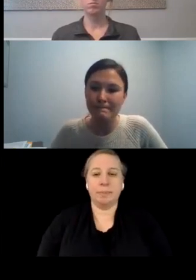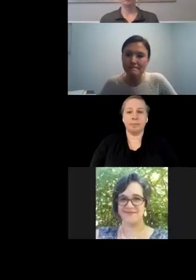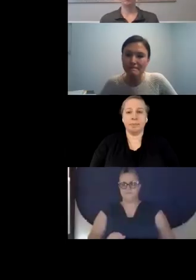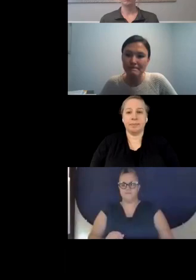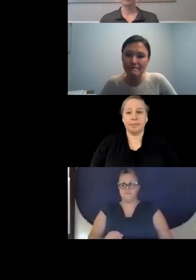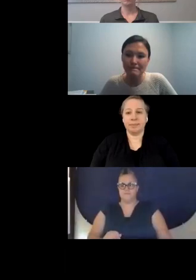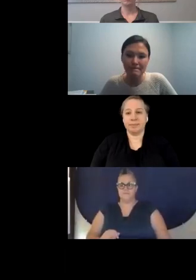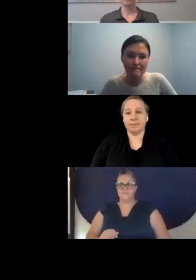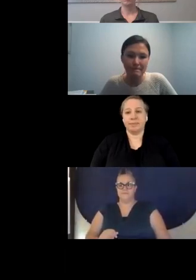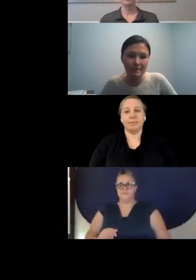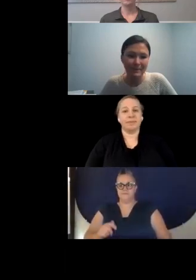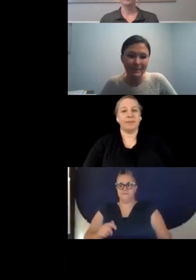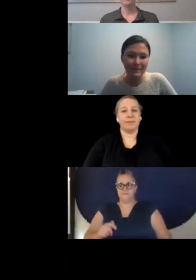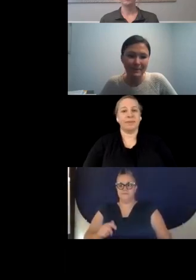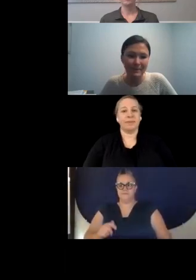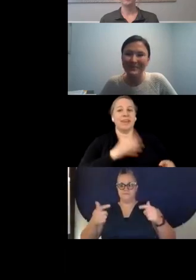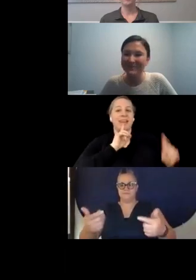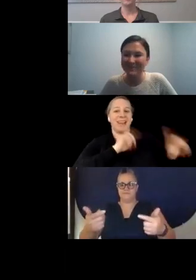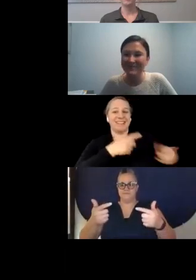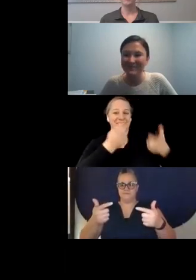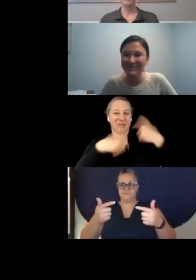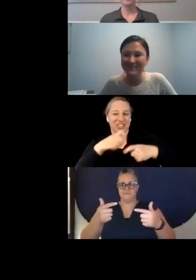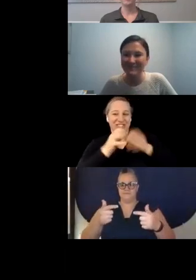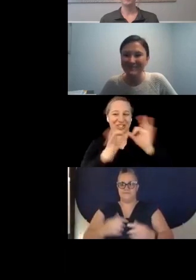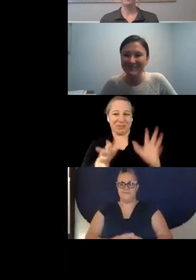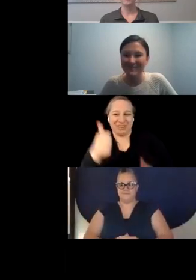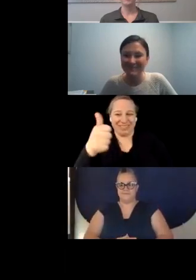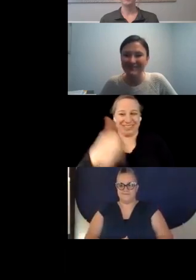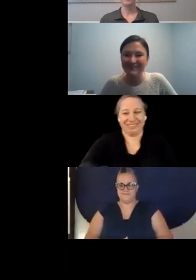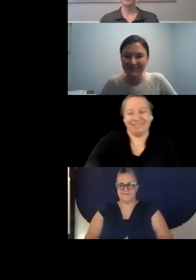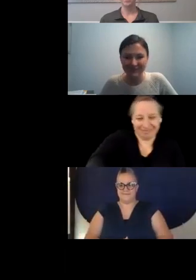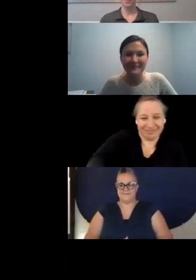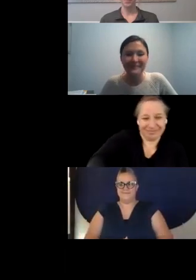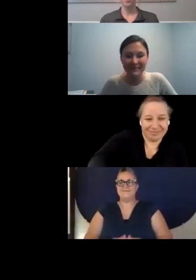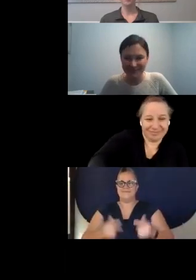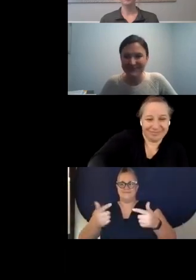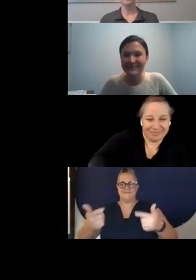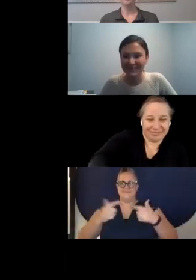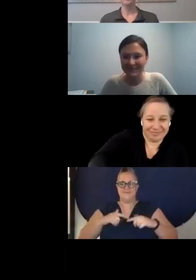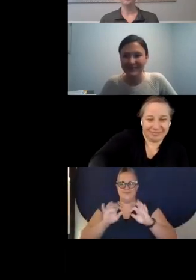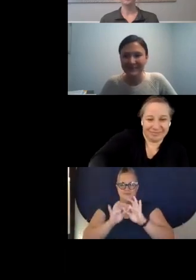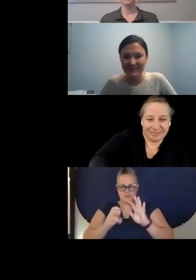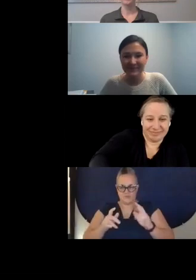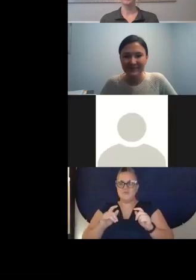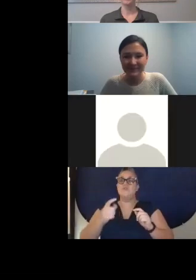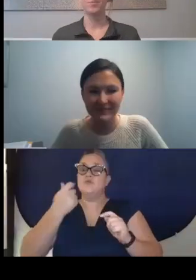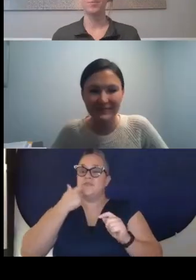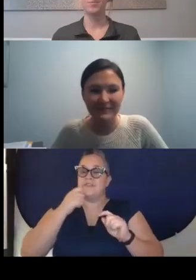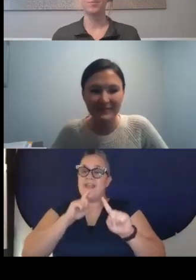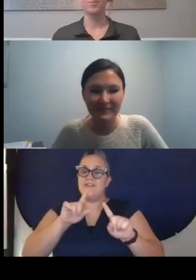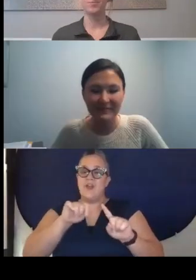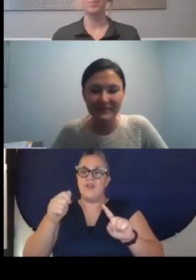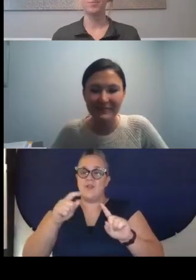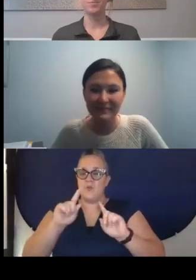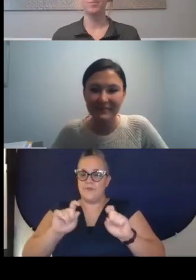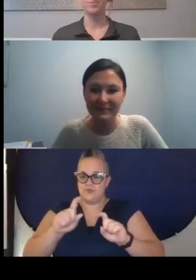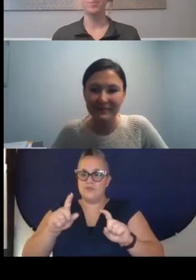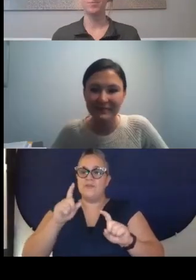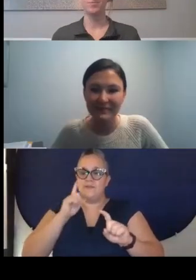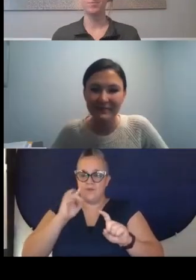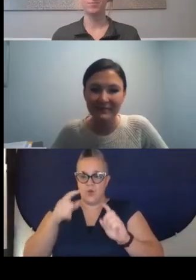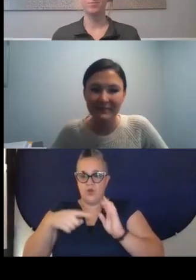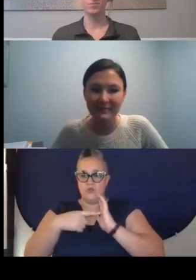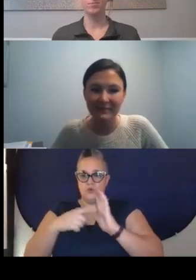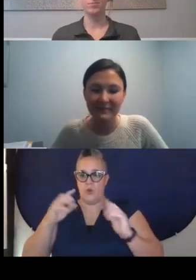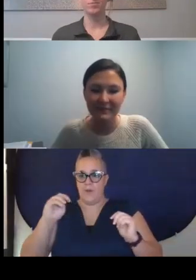You just answered another question about the work that were done in different areas. So, and on top of that, we had a question. You had shown the map earlier